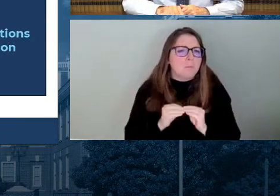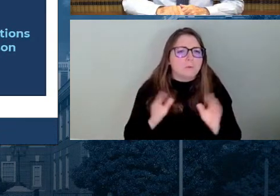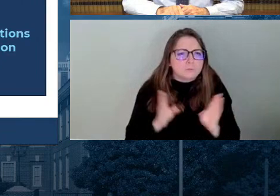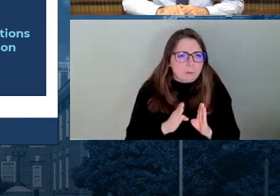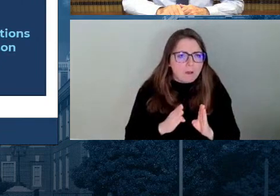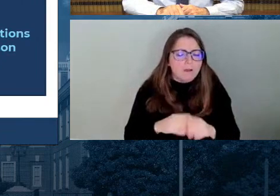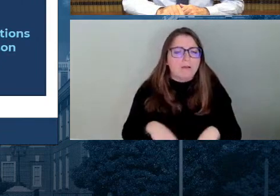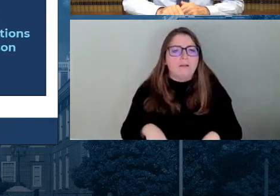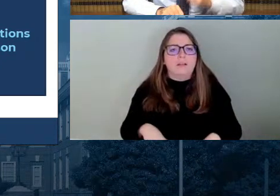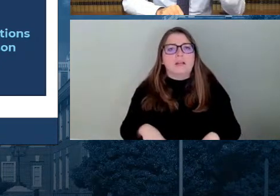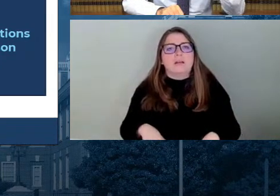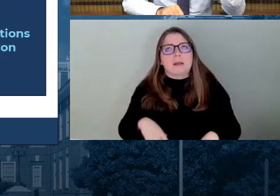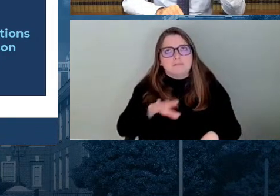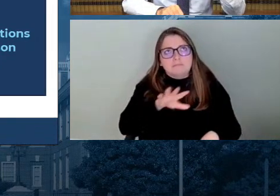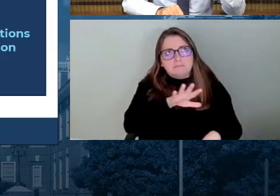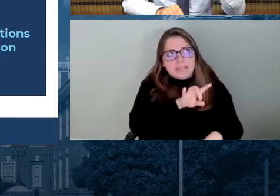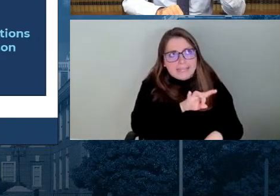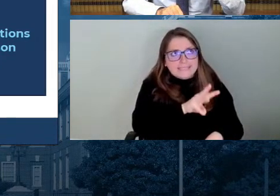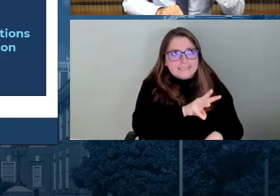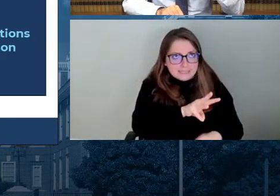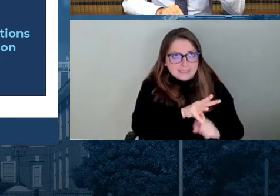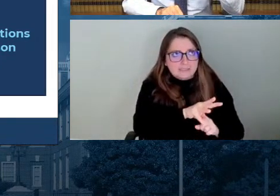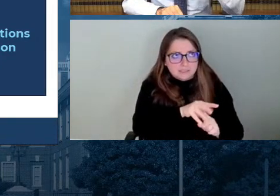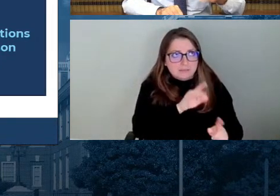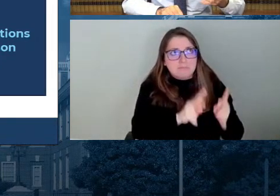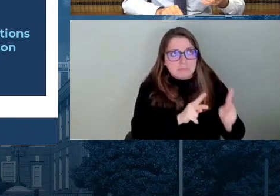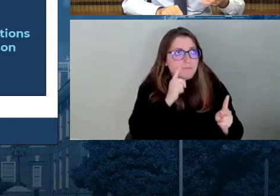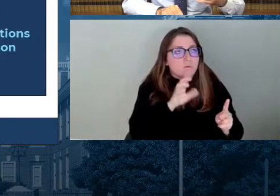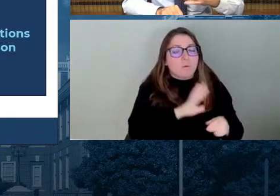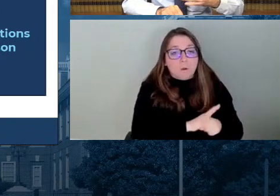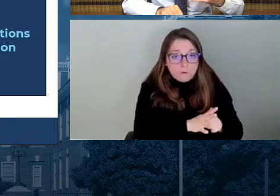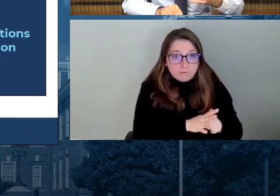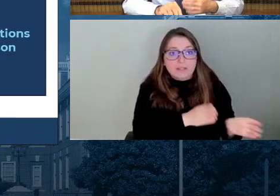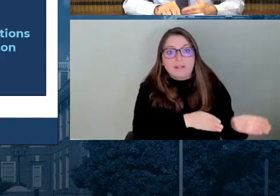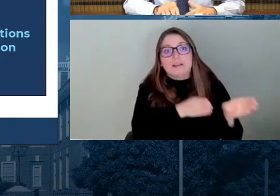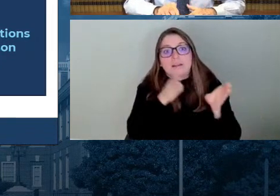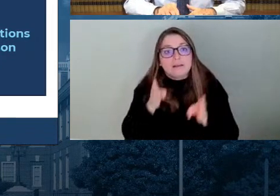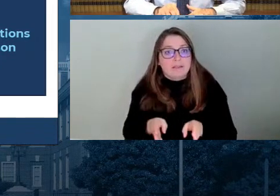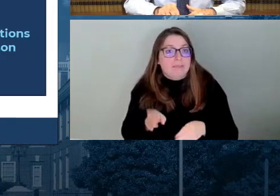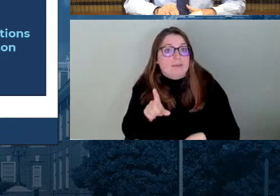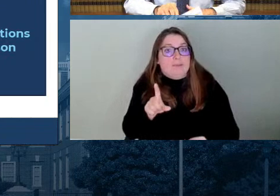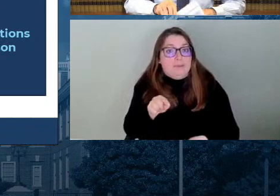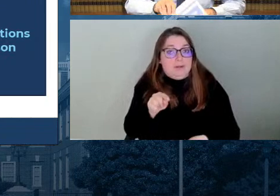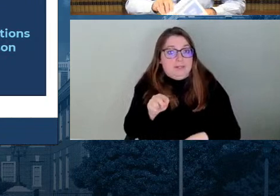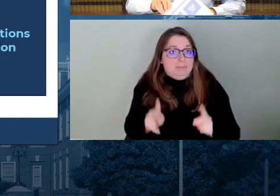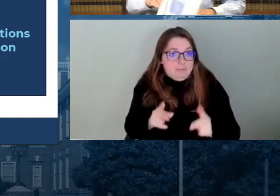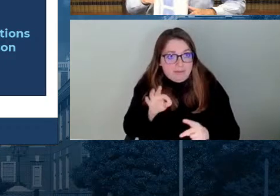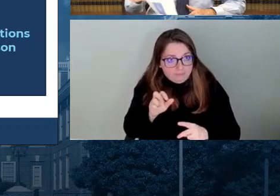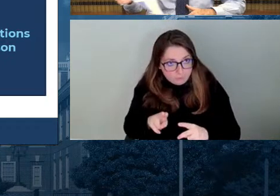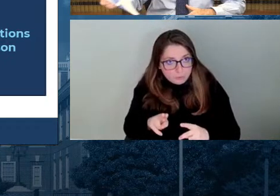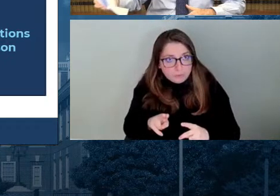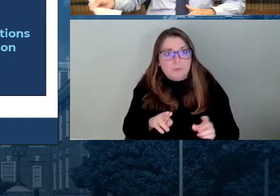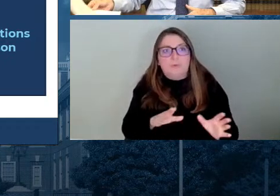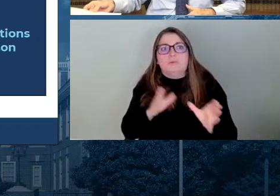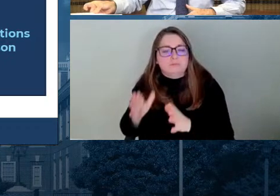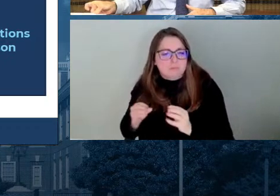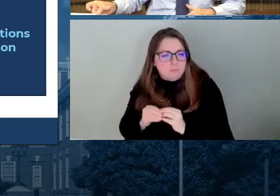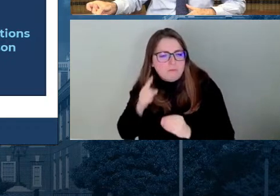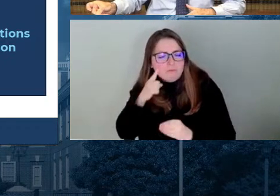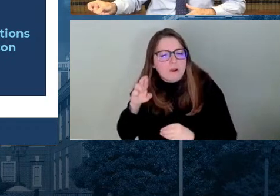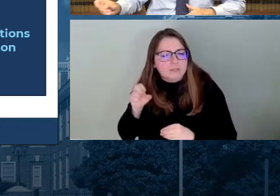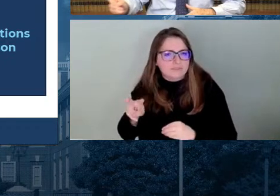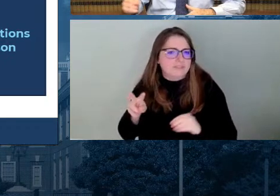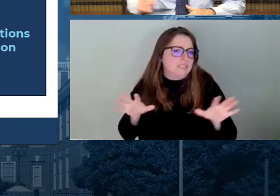saw a minute ago. So let's be conscious of that as we think about protective measures that we need to take